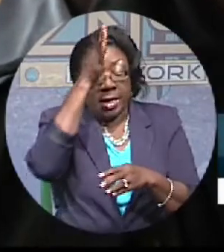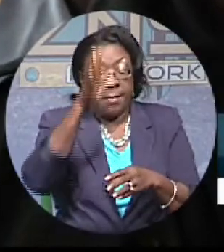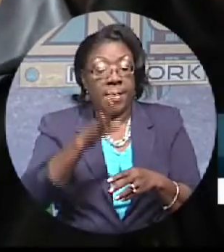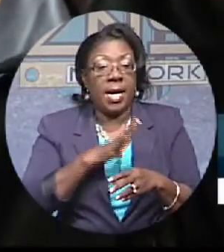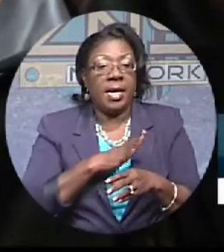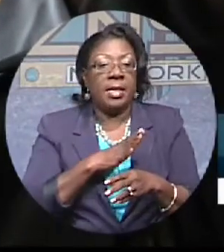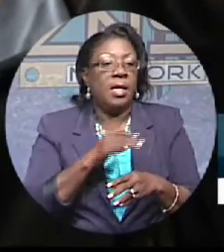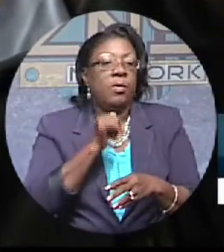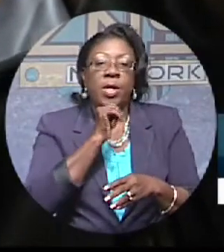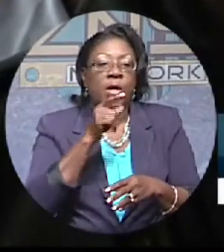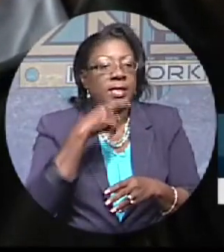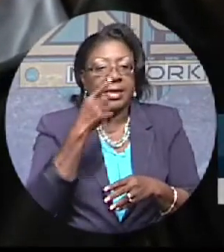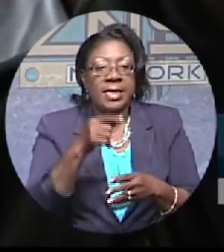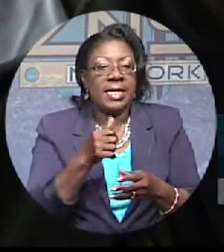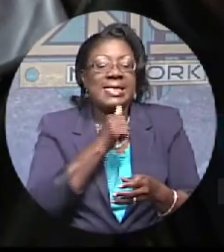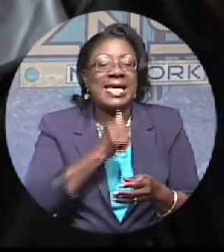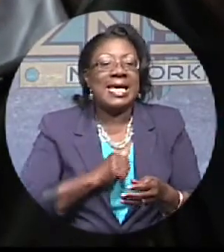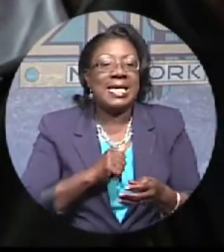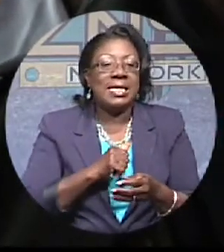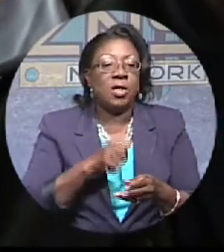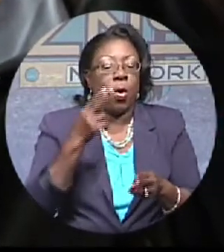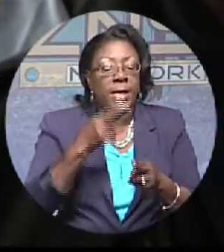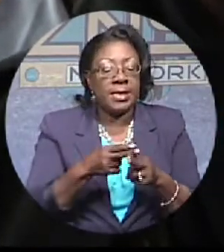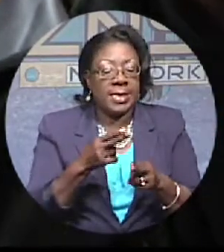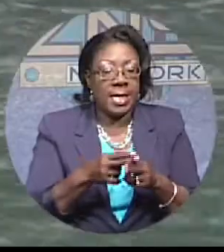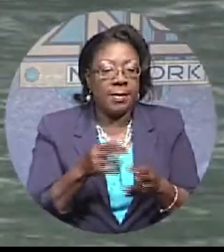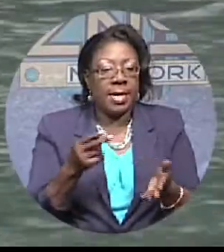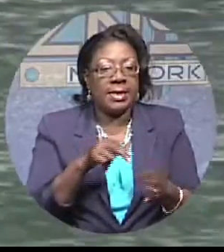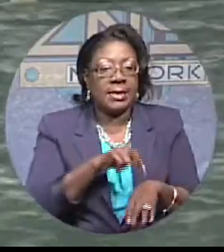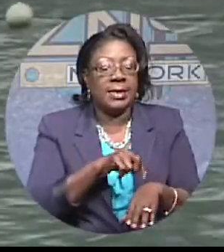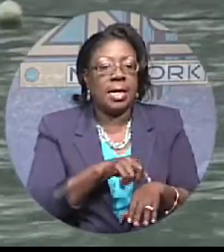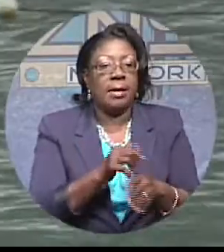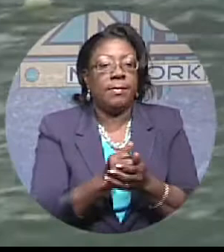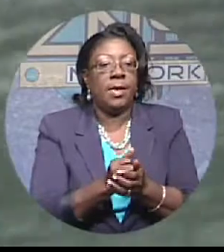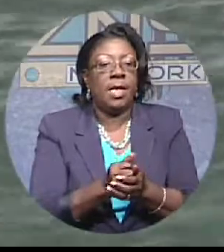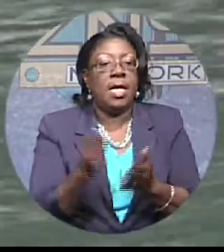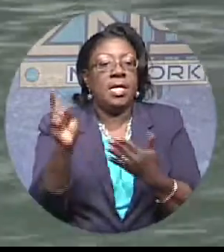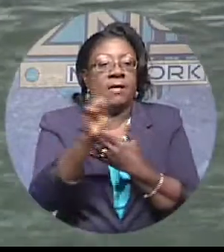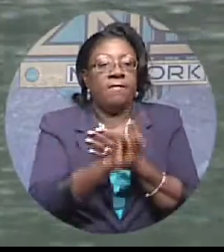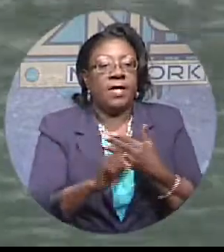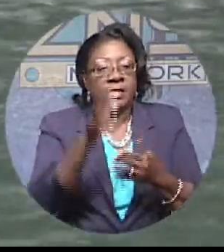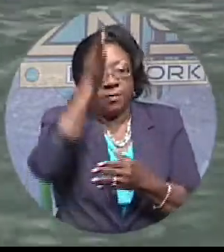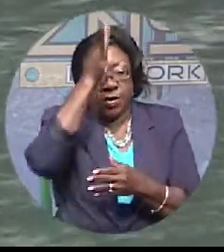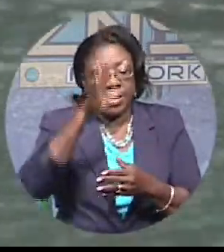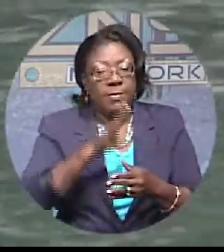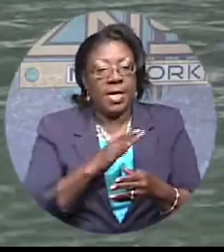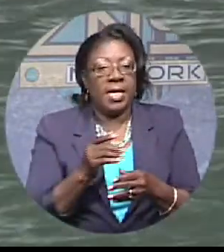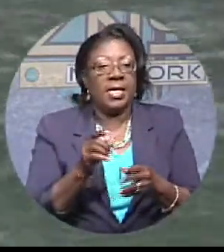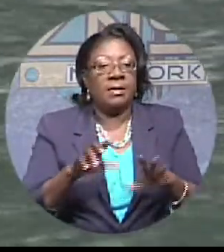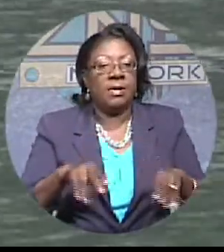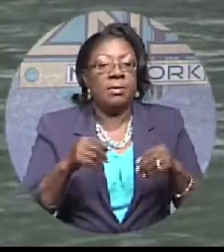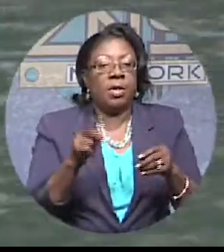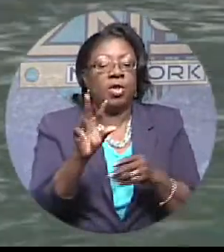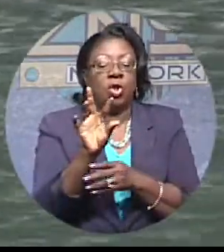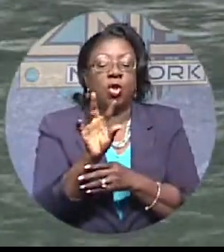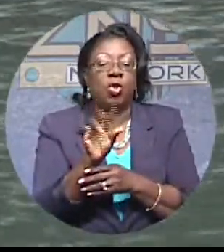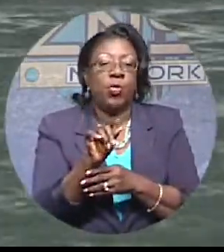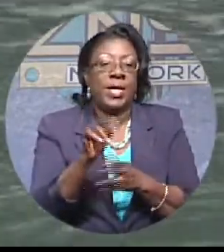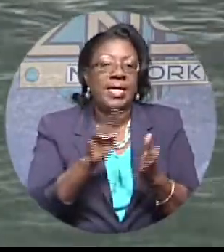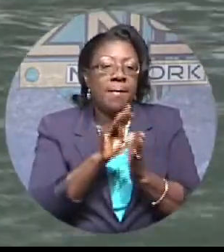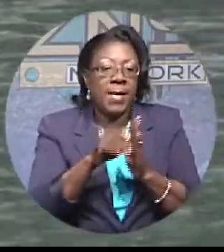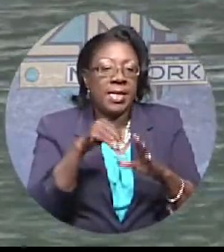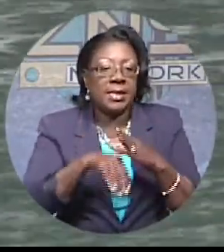are unable to say his age or the identity of the male at this time. Defense Force Marines spent about 20 minutes in the water trying to pull the